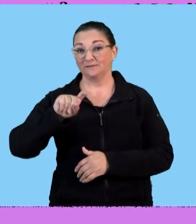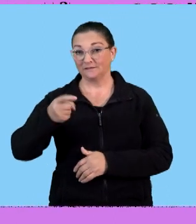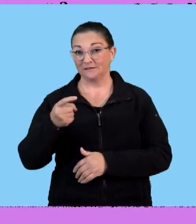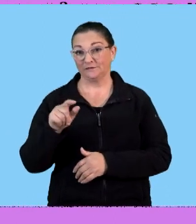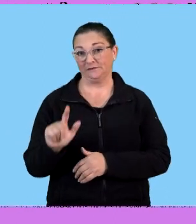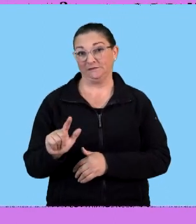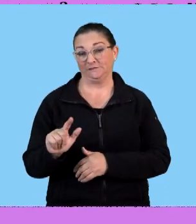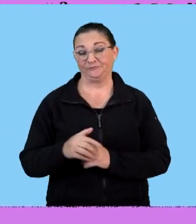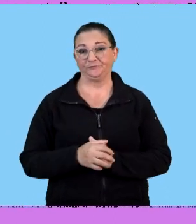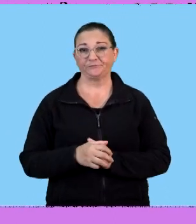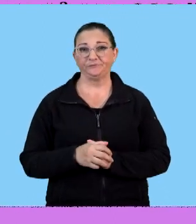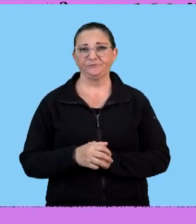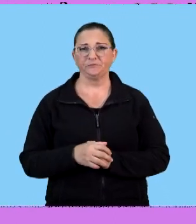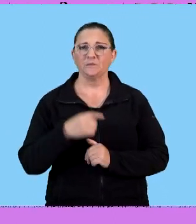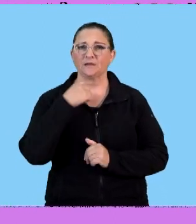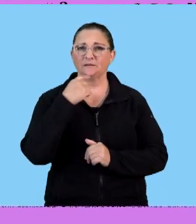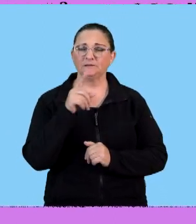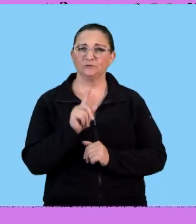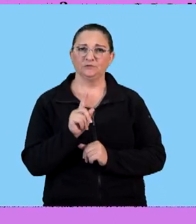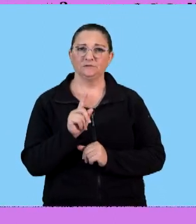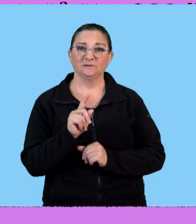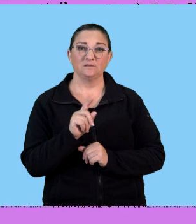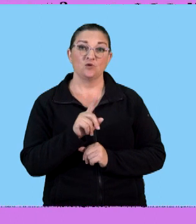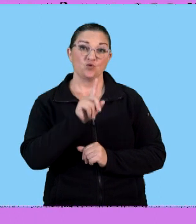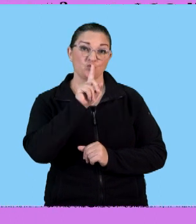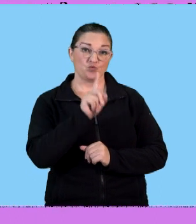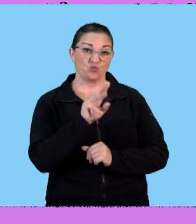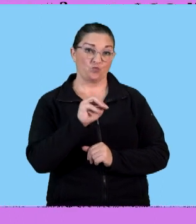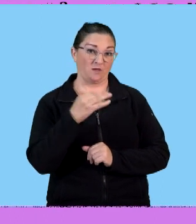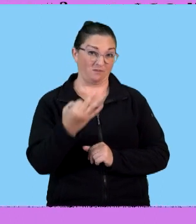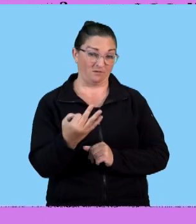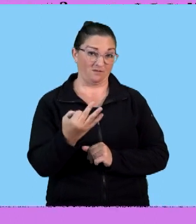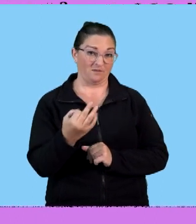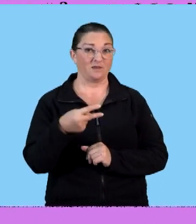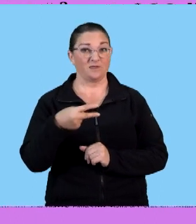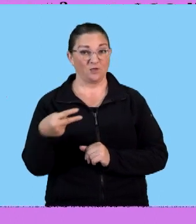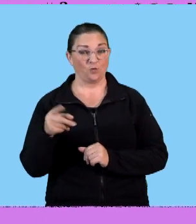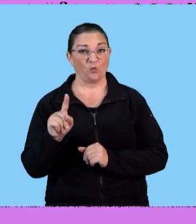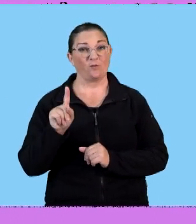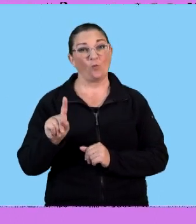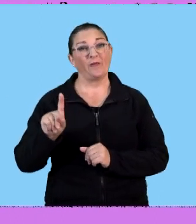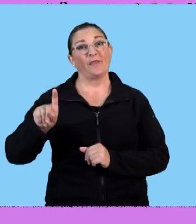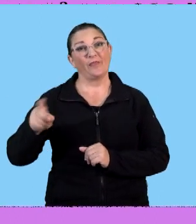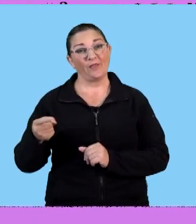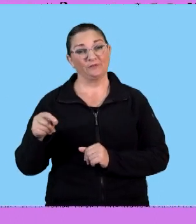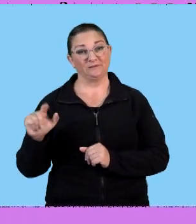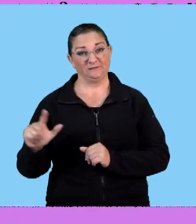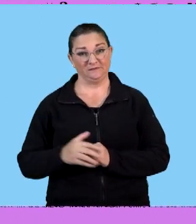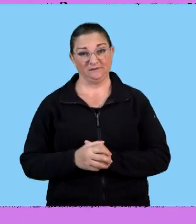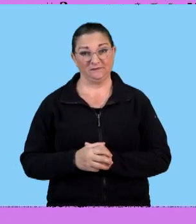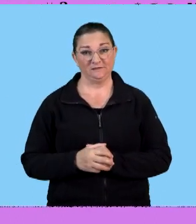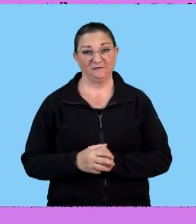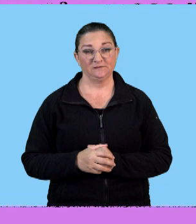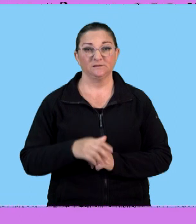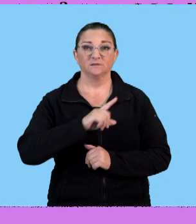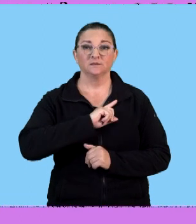liters. Okay, so we are saying here that 1 cubic meter equals 1,000 liters. Okay, so